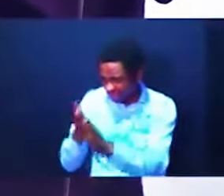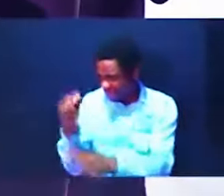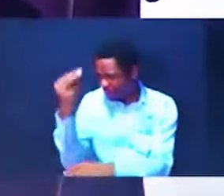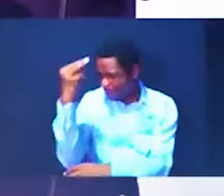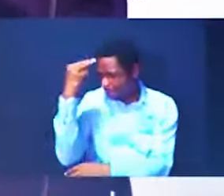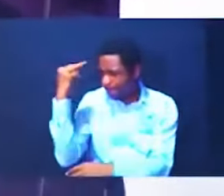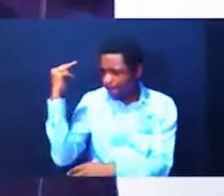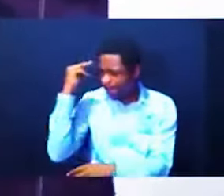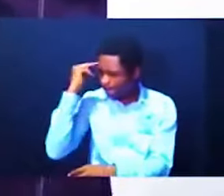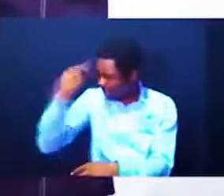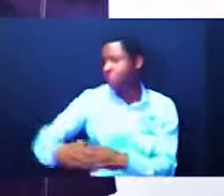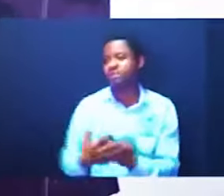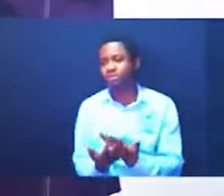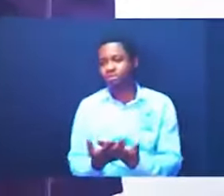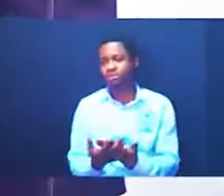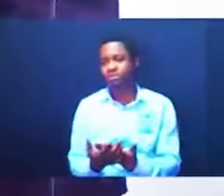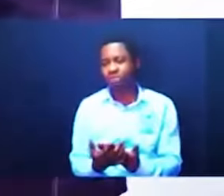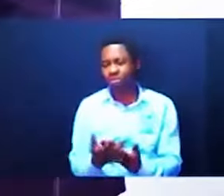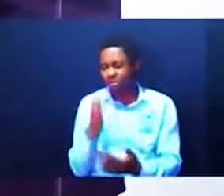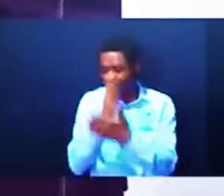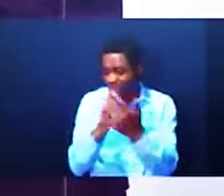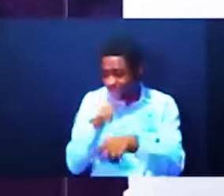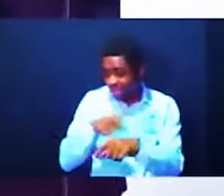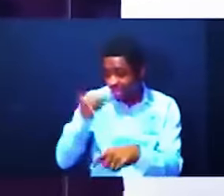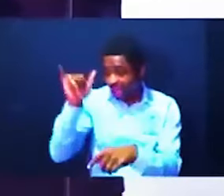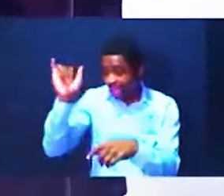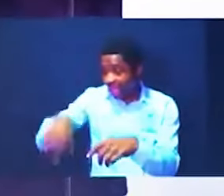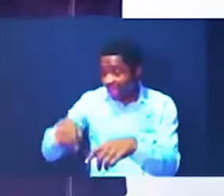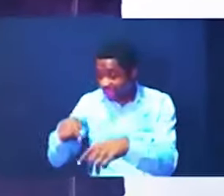Other times you want them sad.